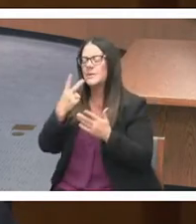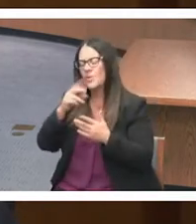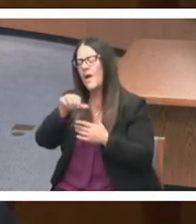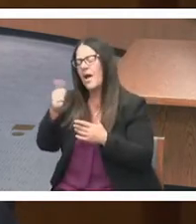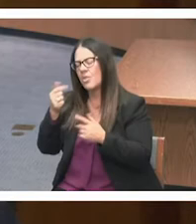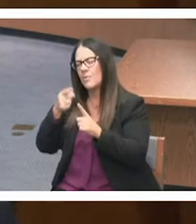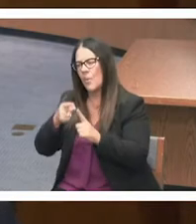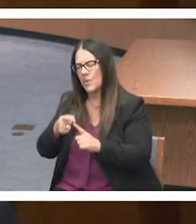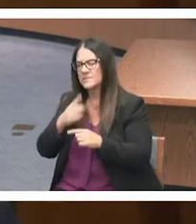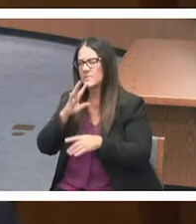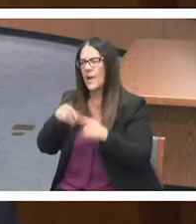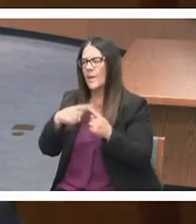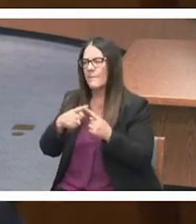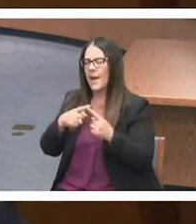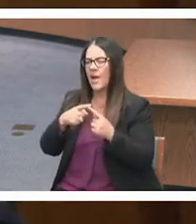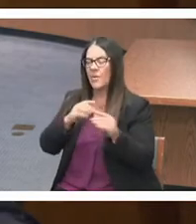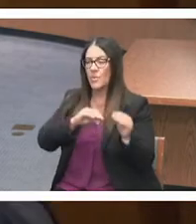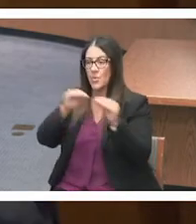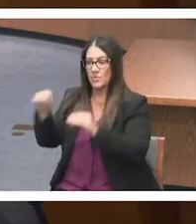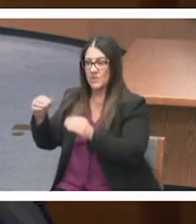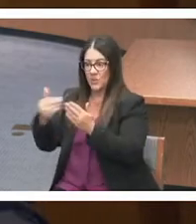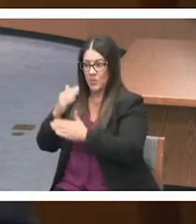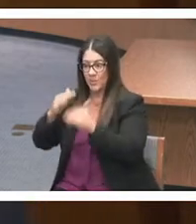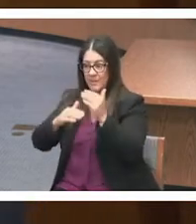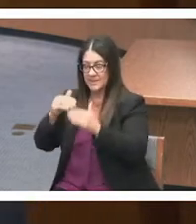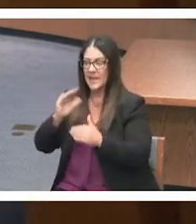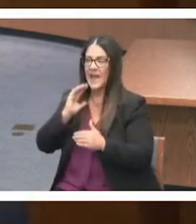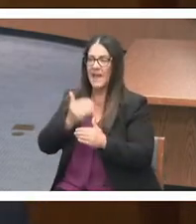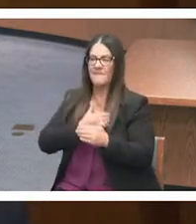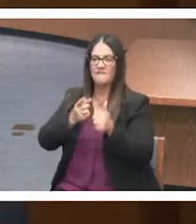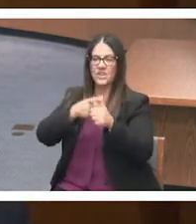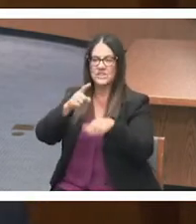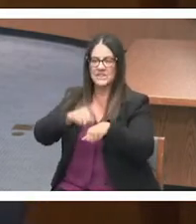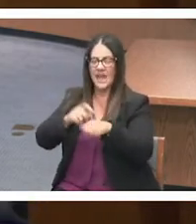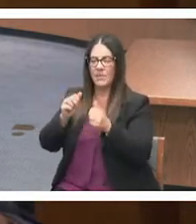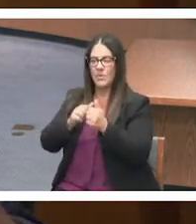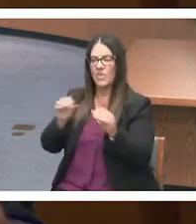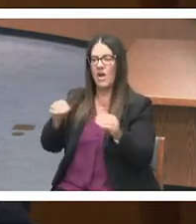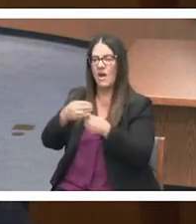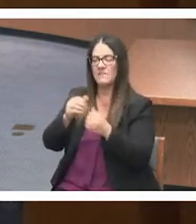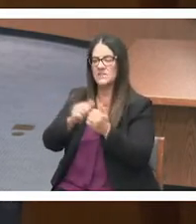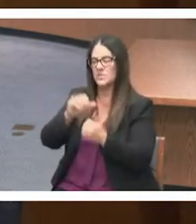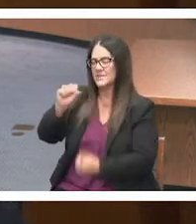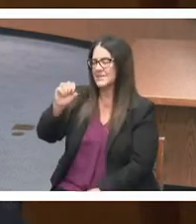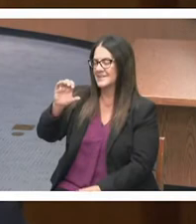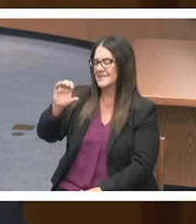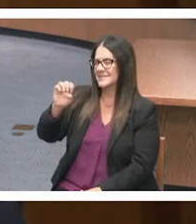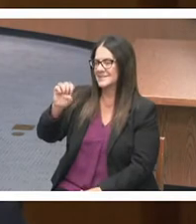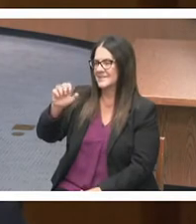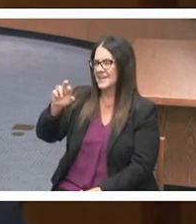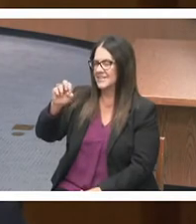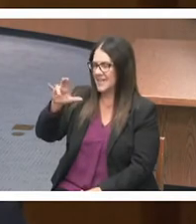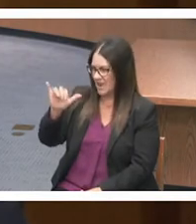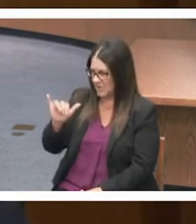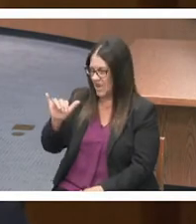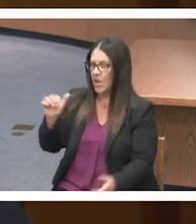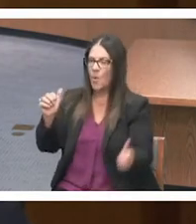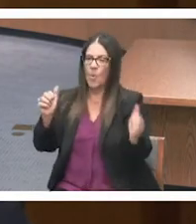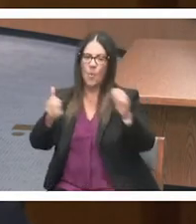Two other points I'd make as we move to this building. For the first time, our Office of the Secretary will have an Assistant Secretary of Tribal